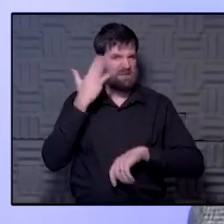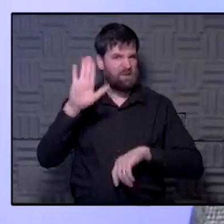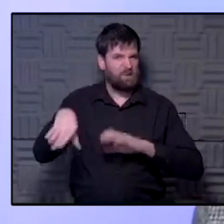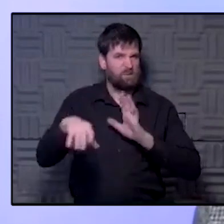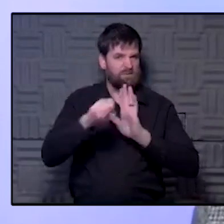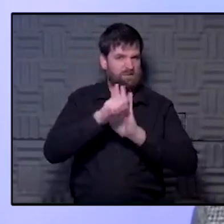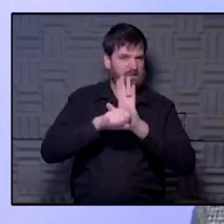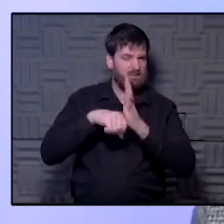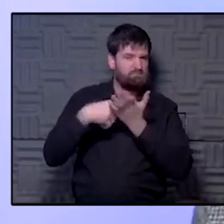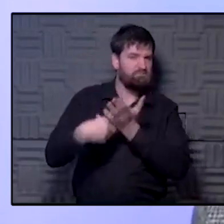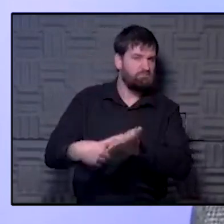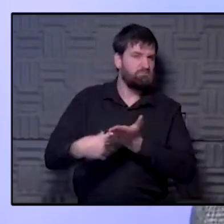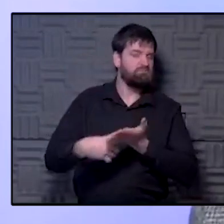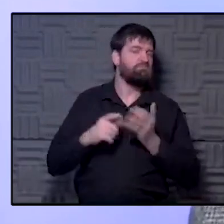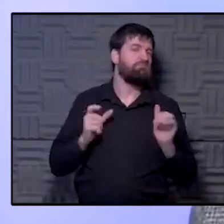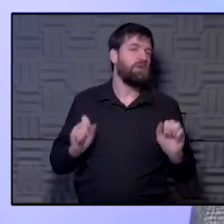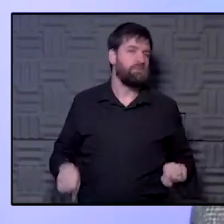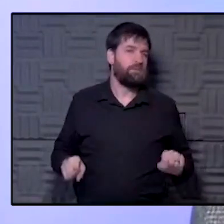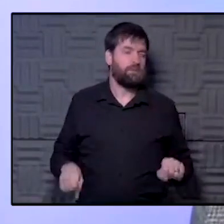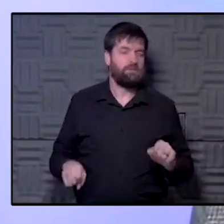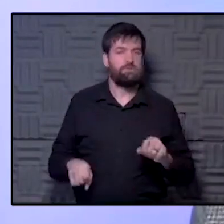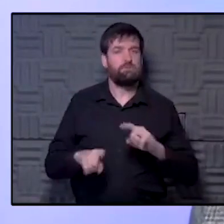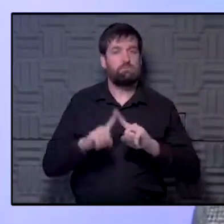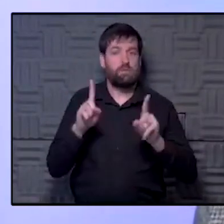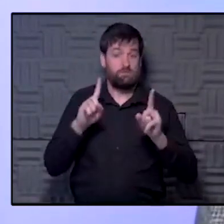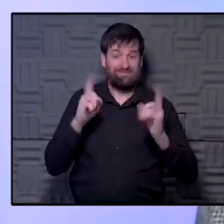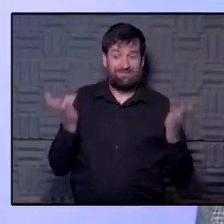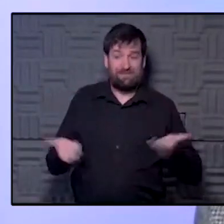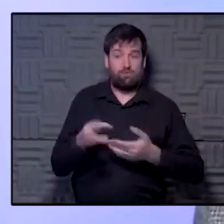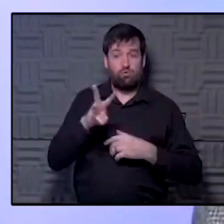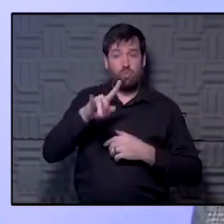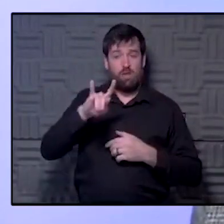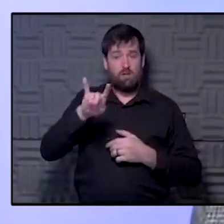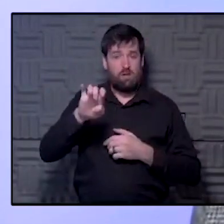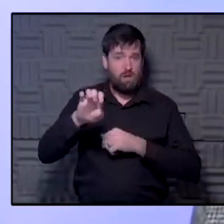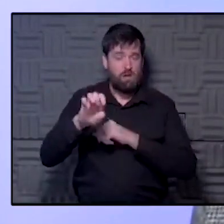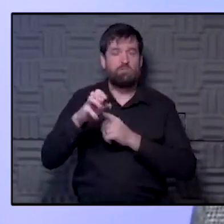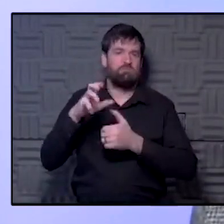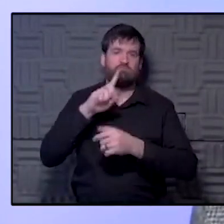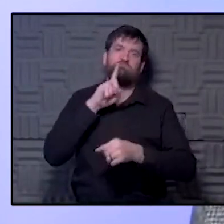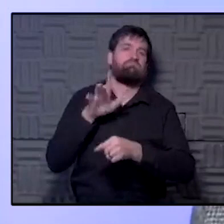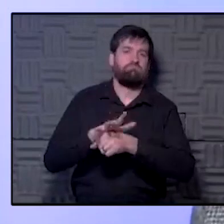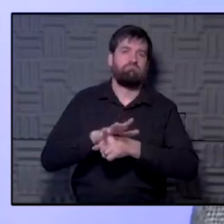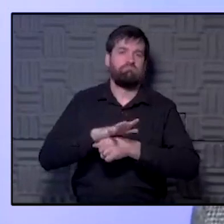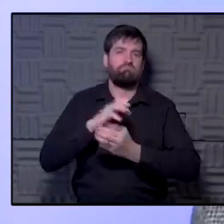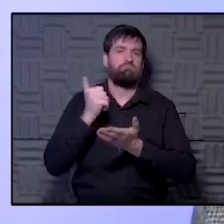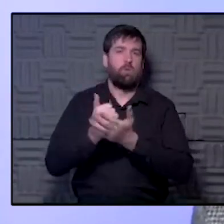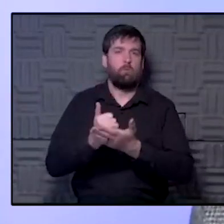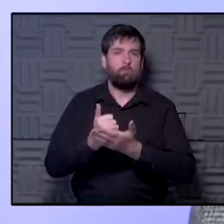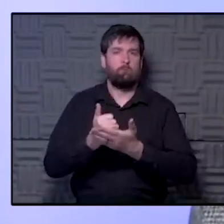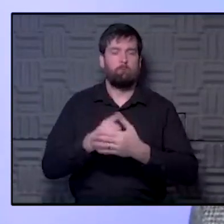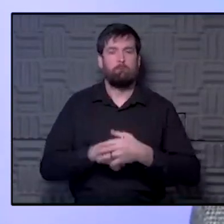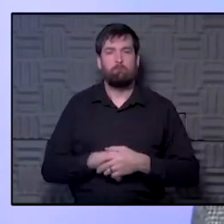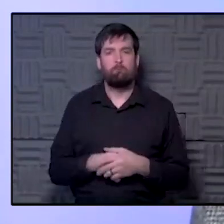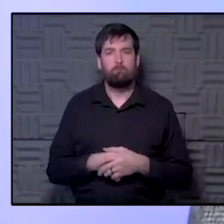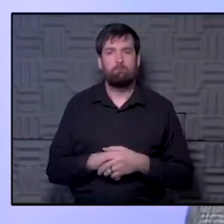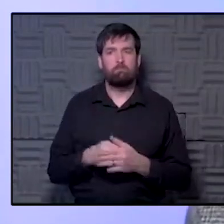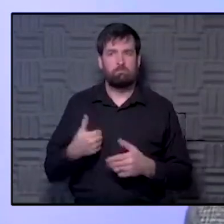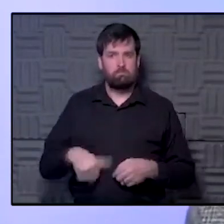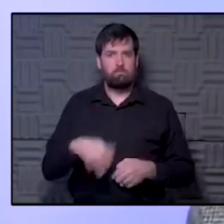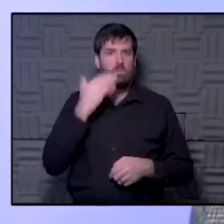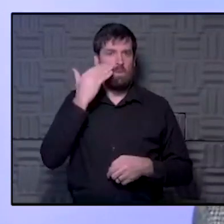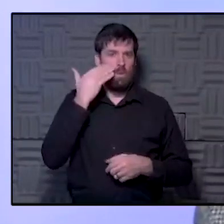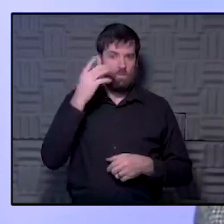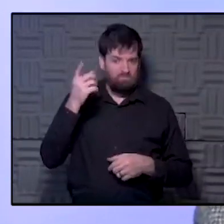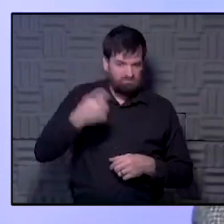discussing possibilities there. We're certainly in Wyandotte County, we're committed to helping because we know that everybody's